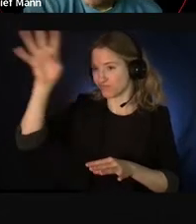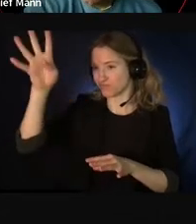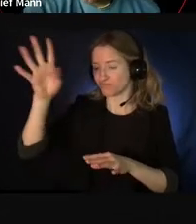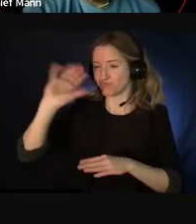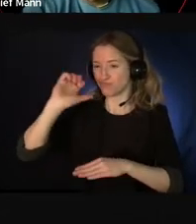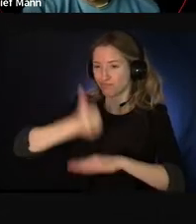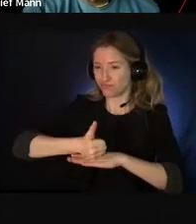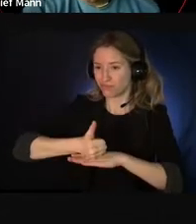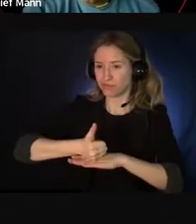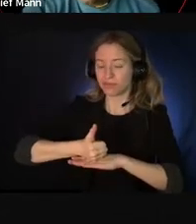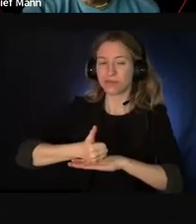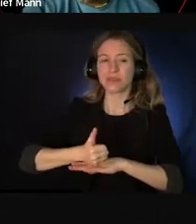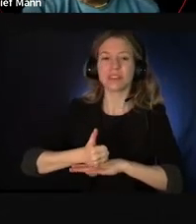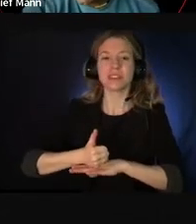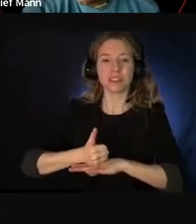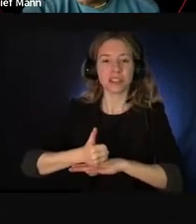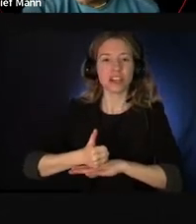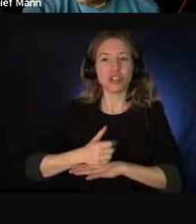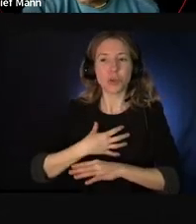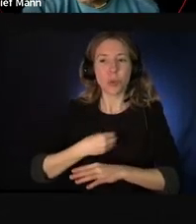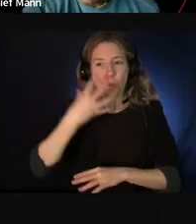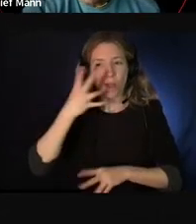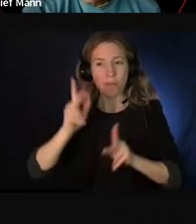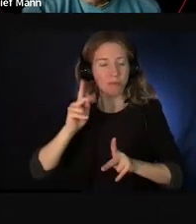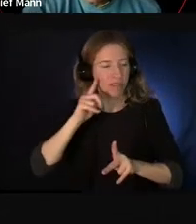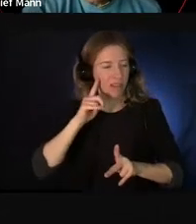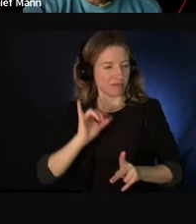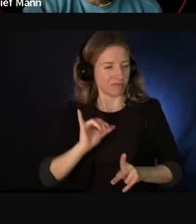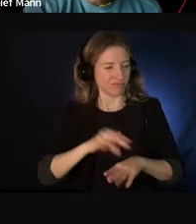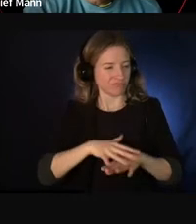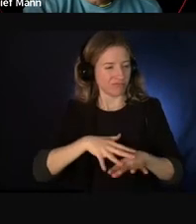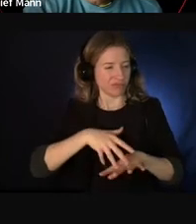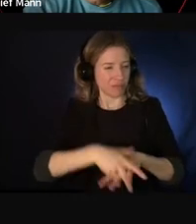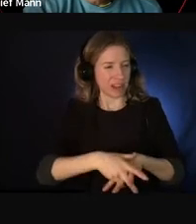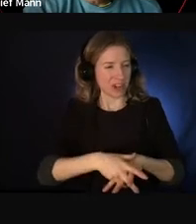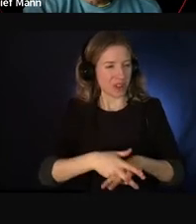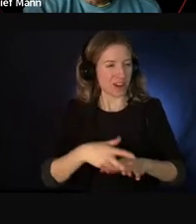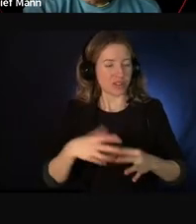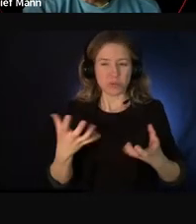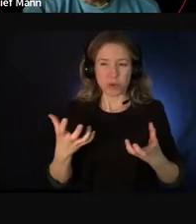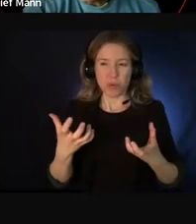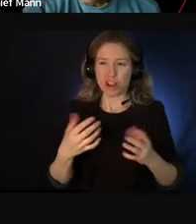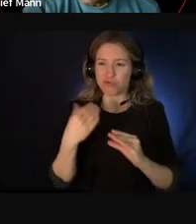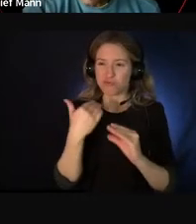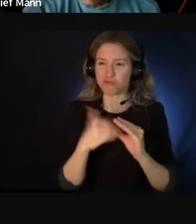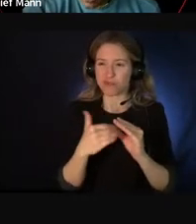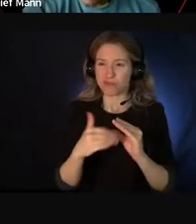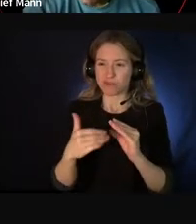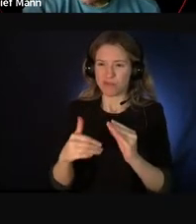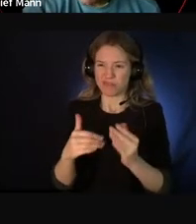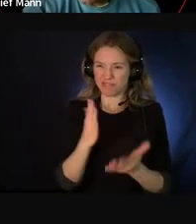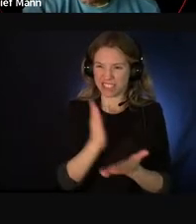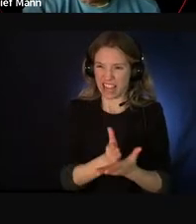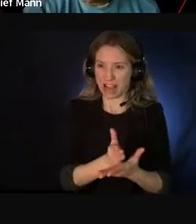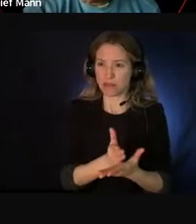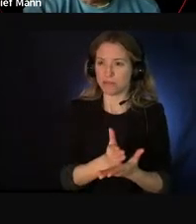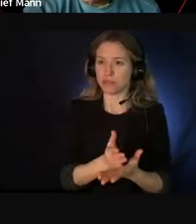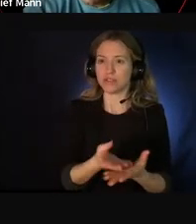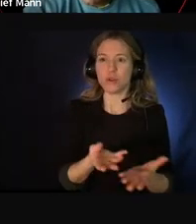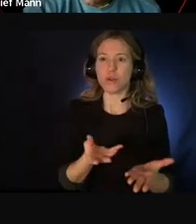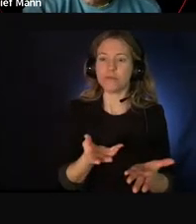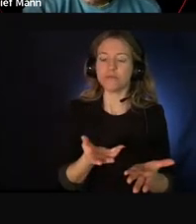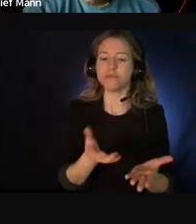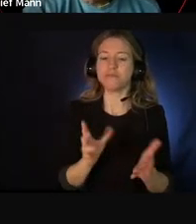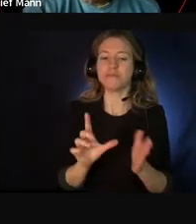Ramapo people of the Ramapo Mountains. And in 1923, Margaret Sanger, who was